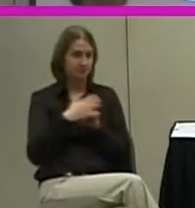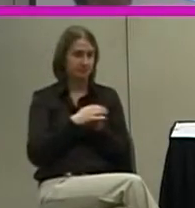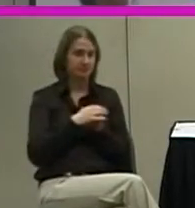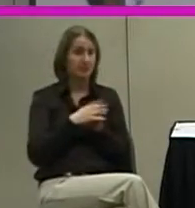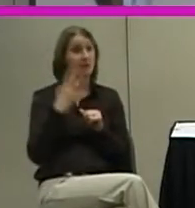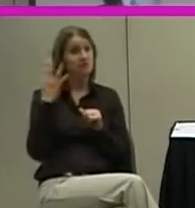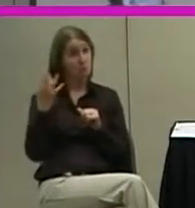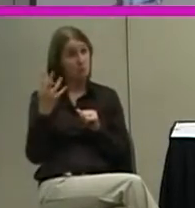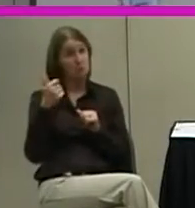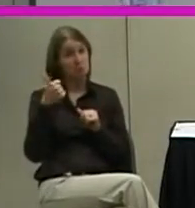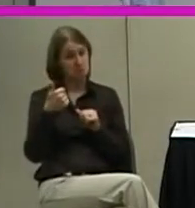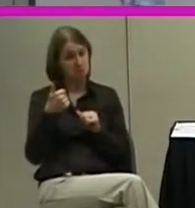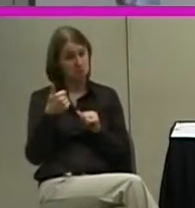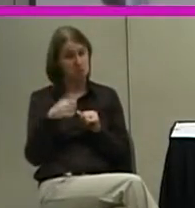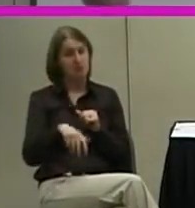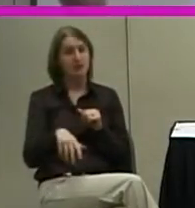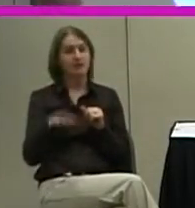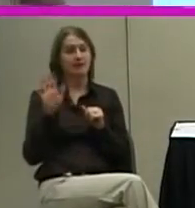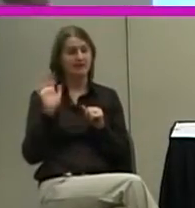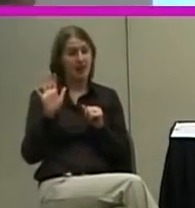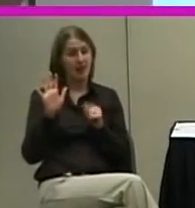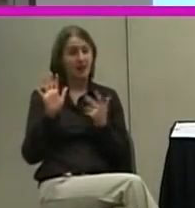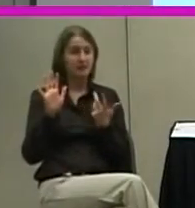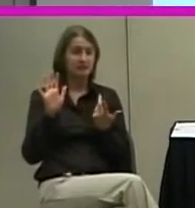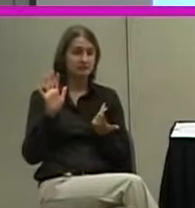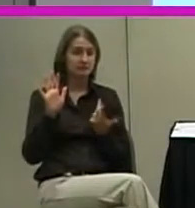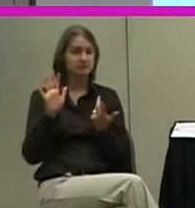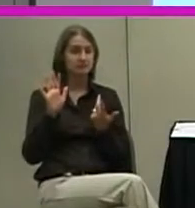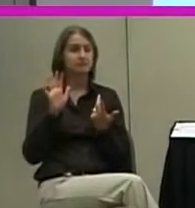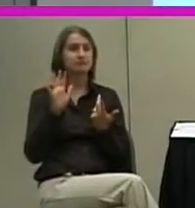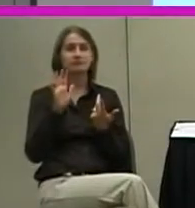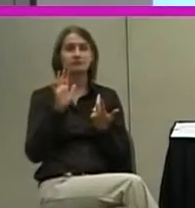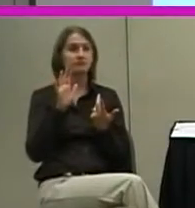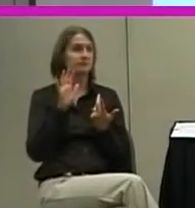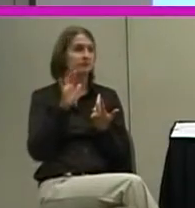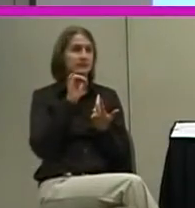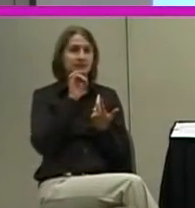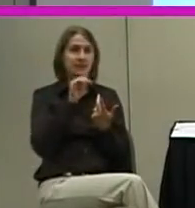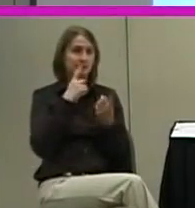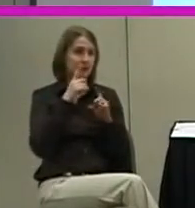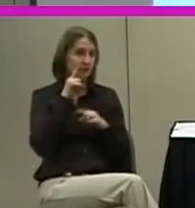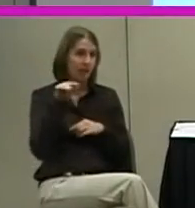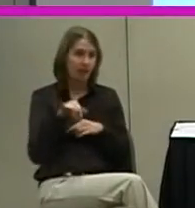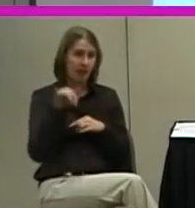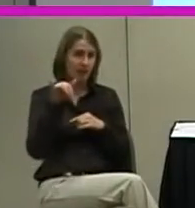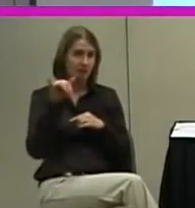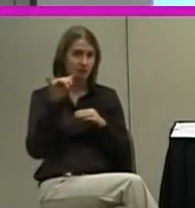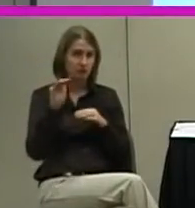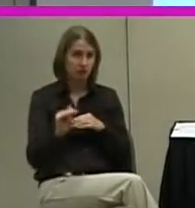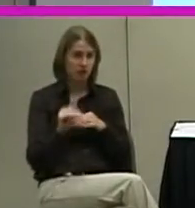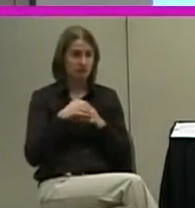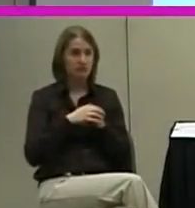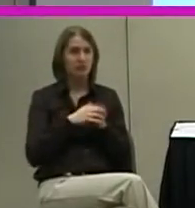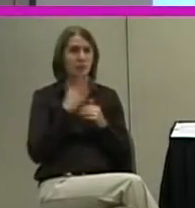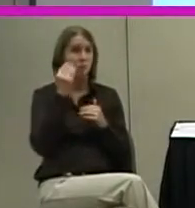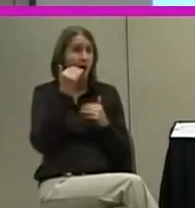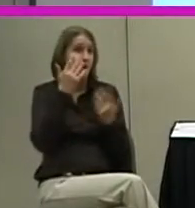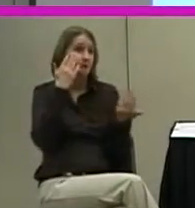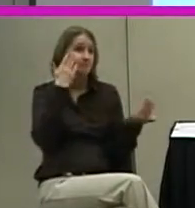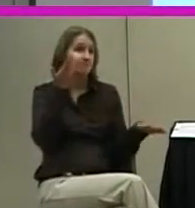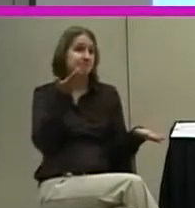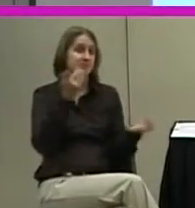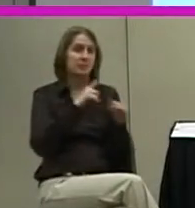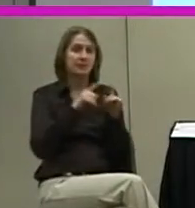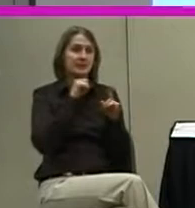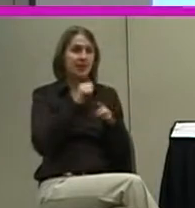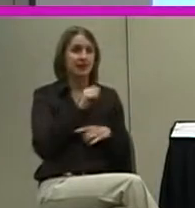Kid 4 is looking good. Kid 5, check-in, check-out has not done it for that kid. Why? Who knows, but it